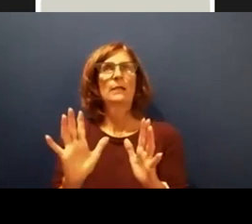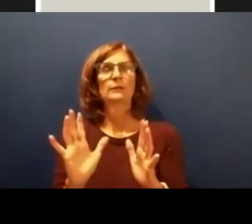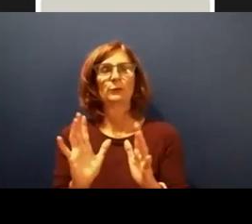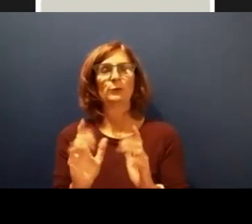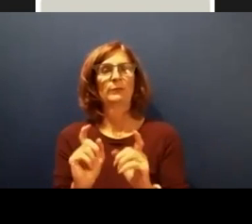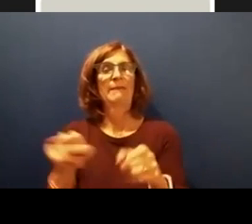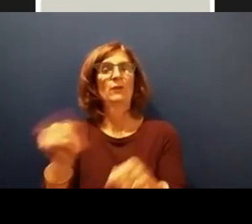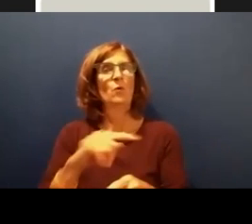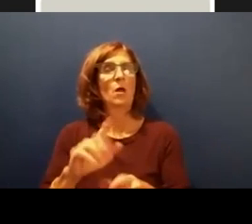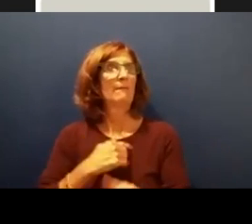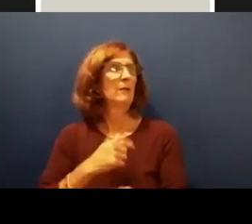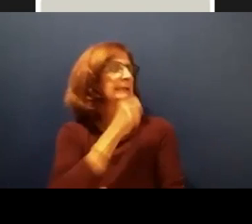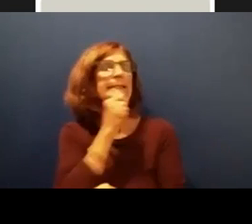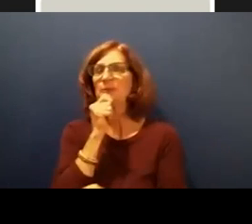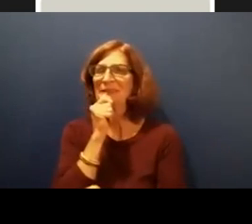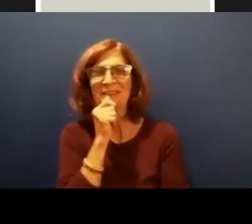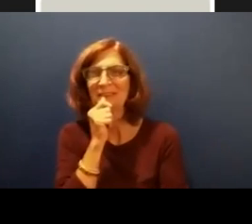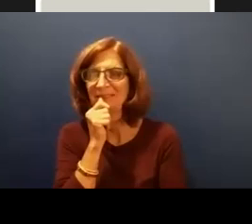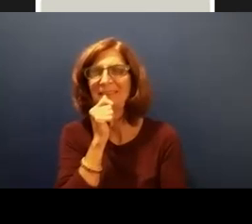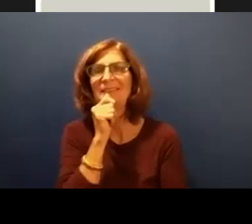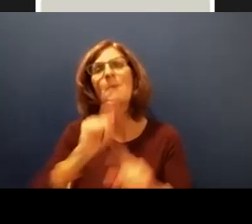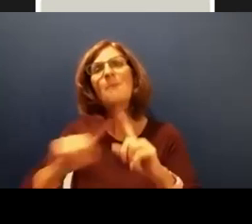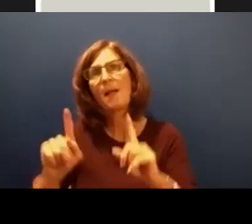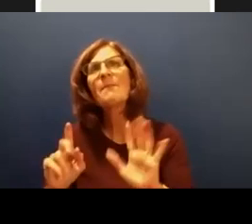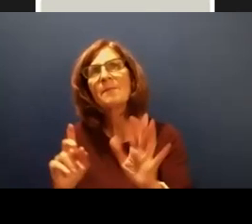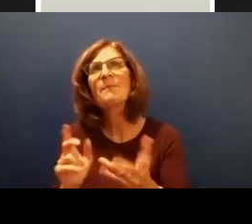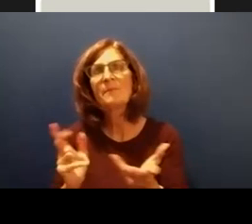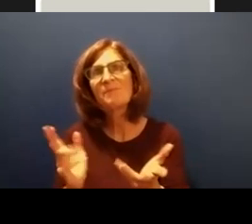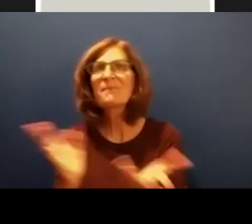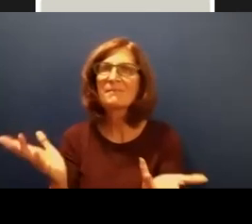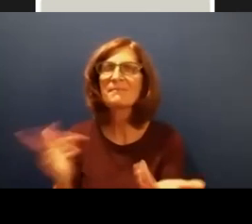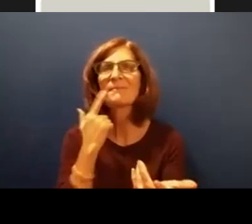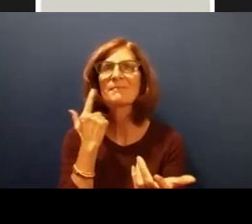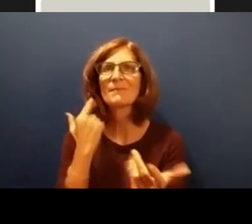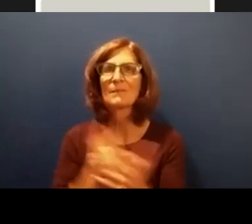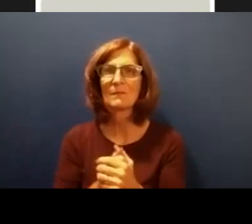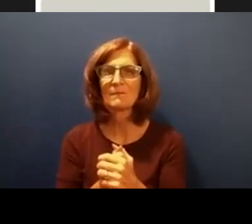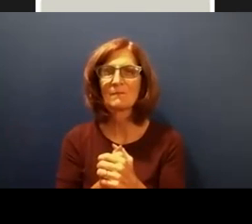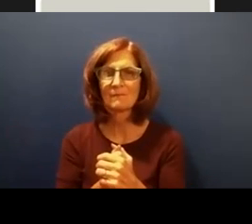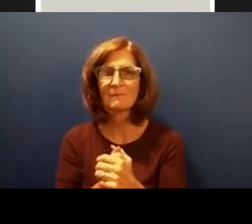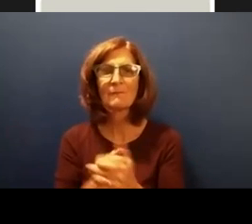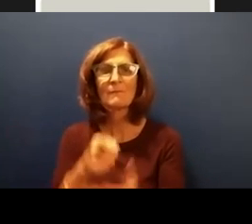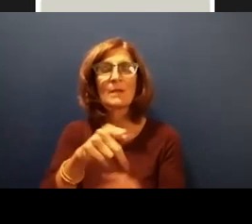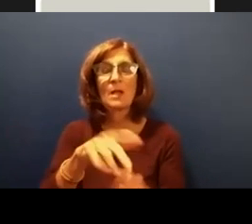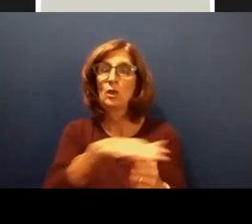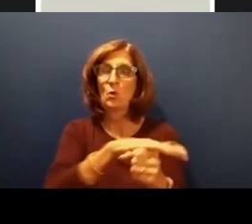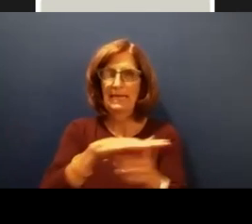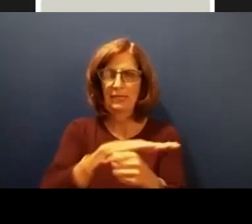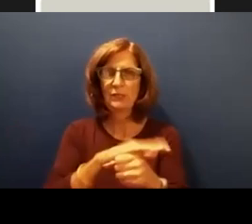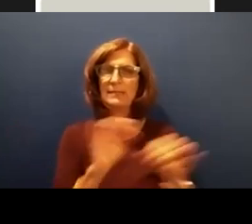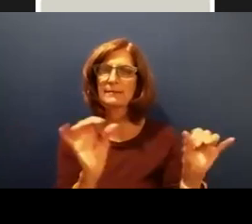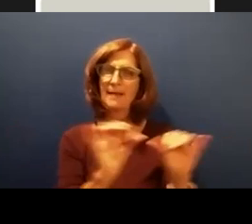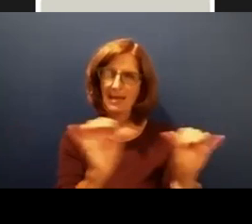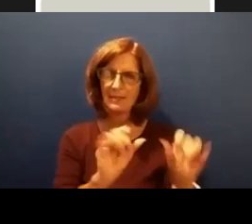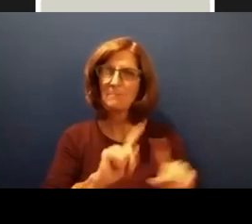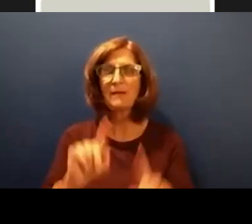get to hear, but I'd say if it's location and size dependent, but on average, a